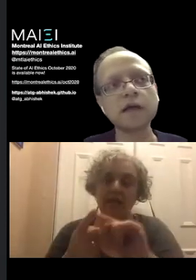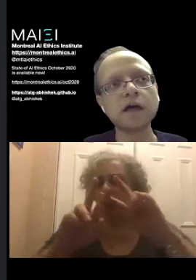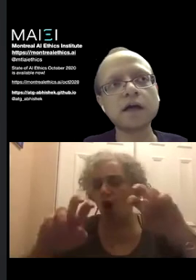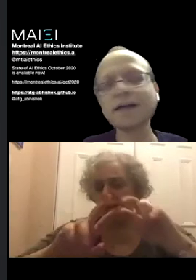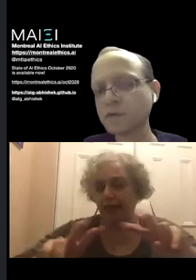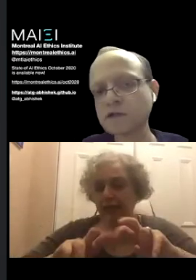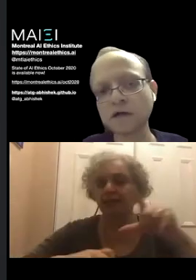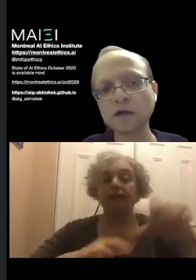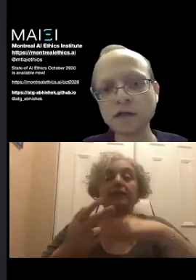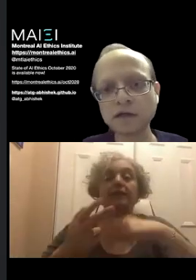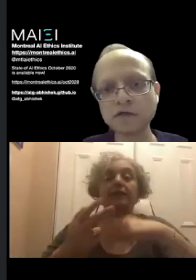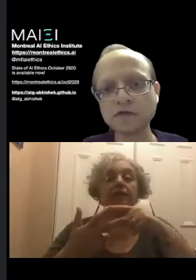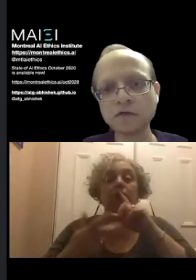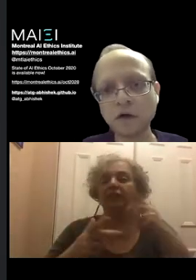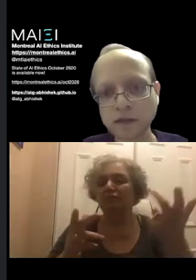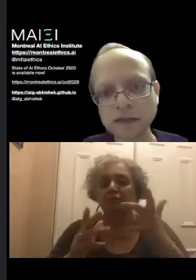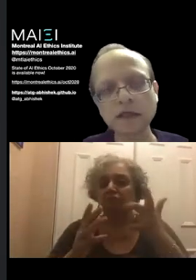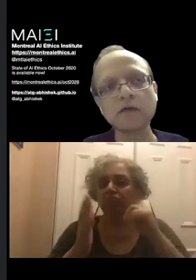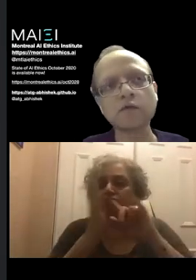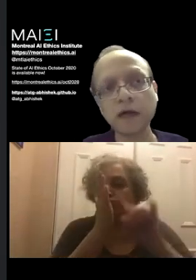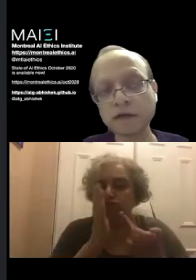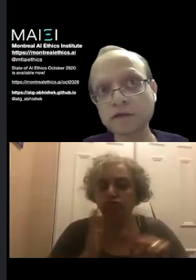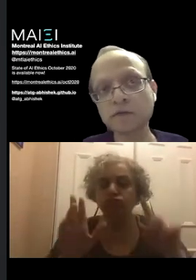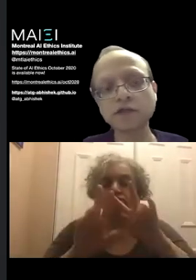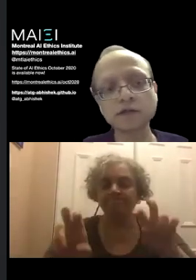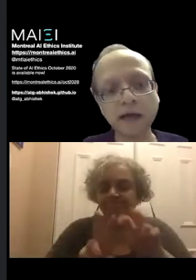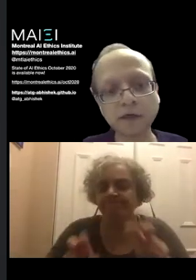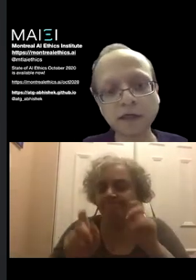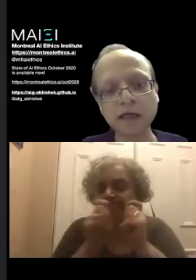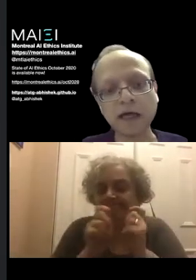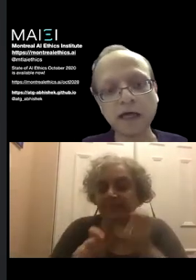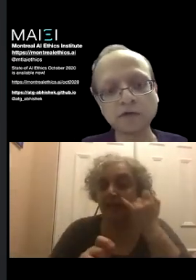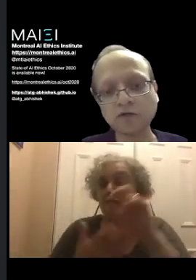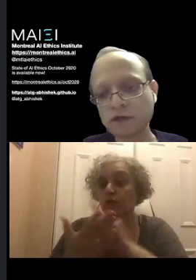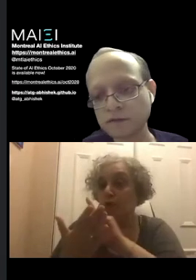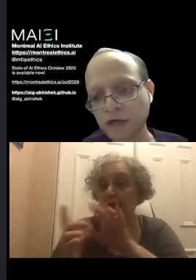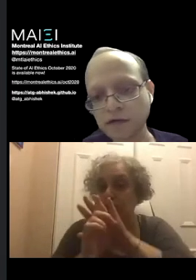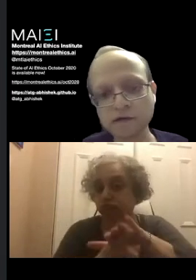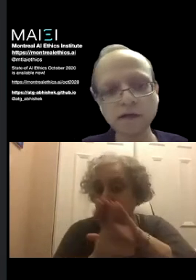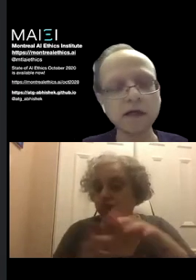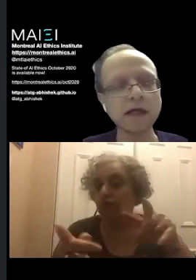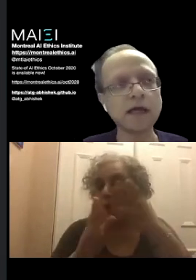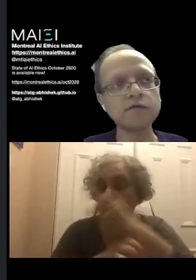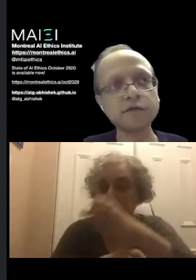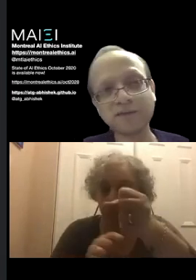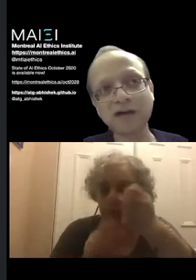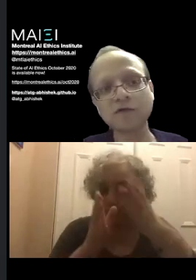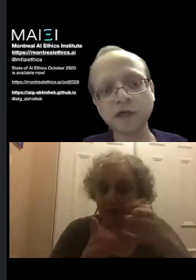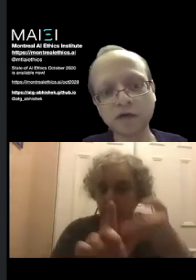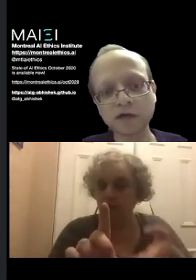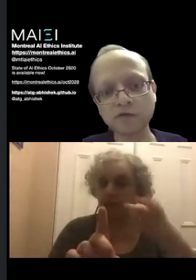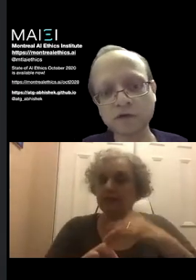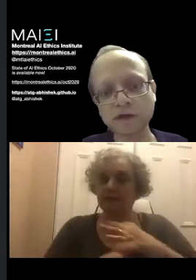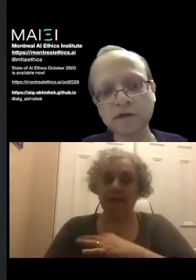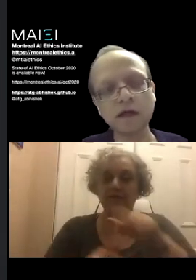artifacts, it limits our ability to audit for when discrimination is happening. And without transparency and feedback from